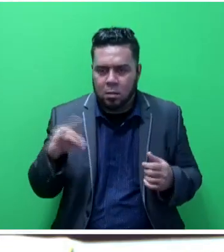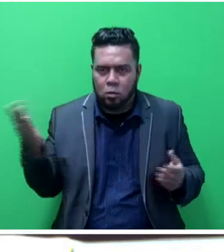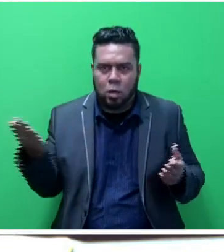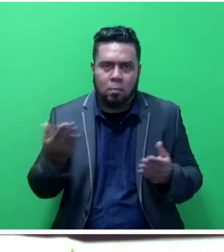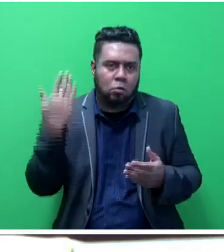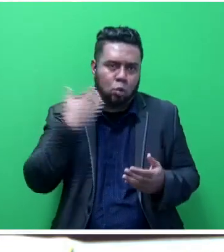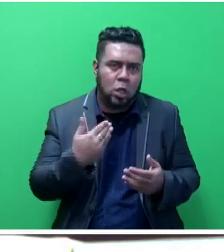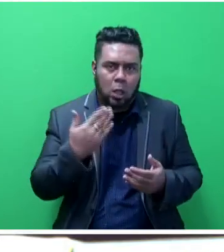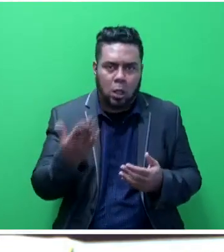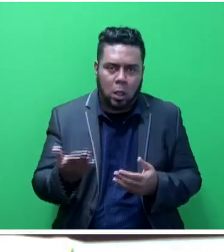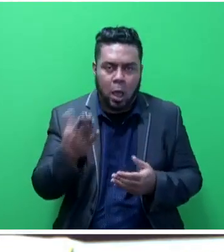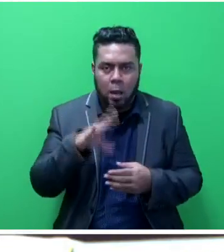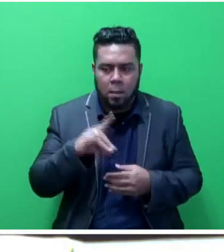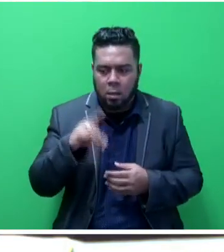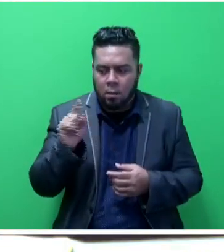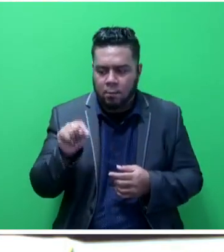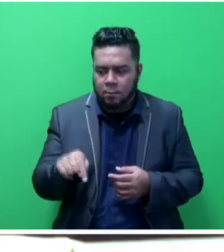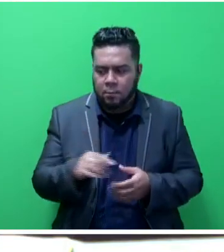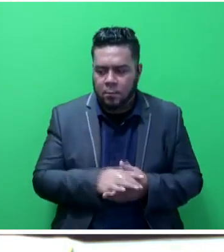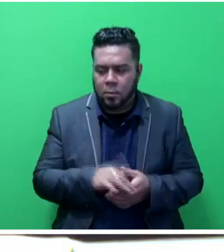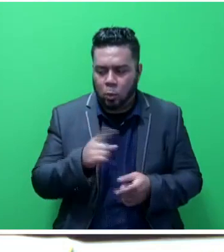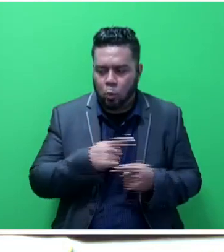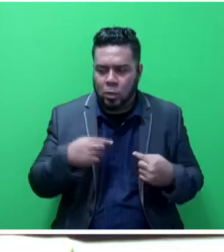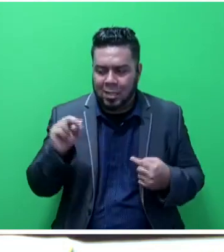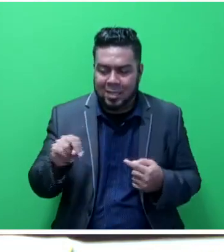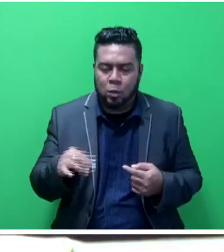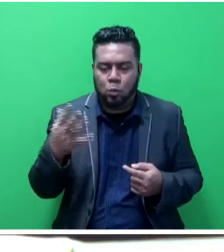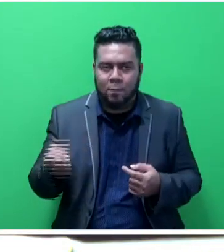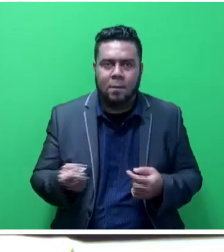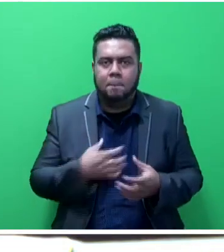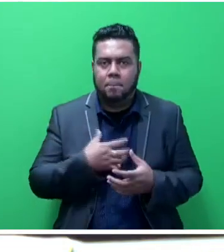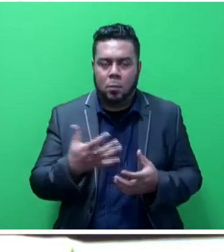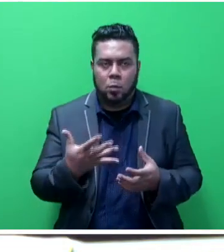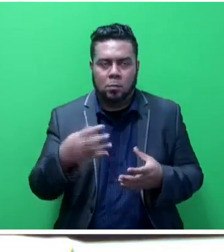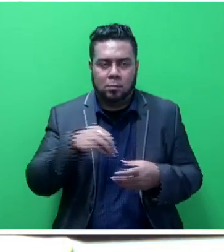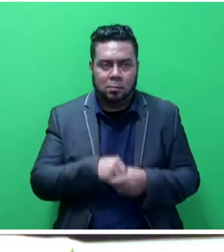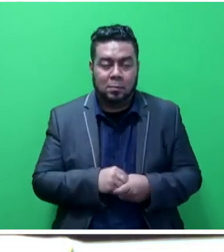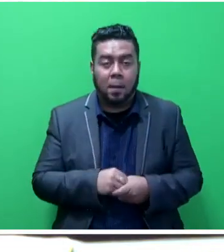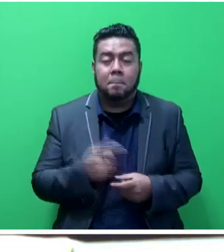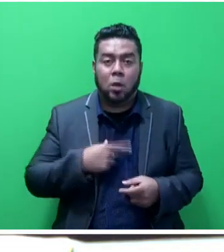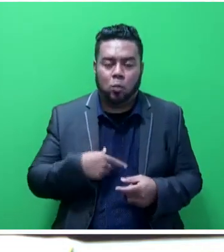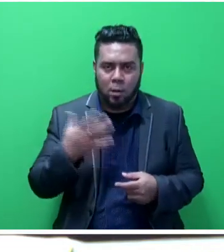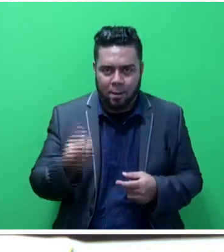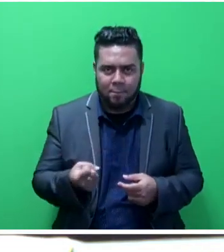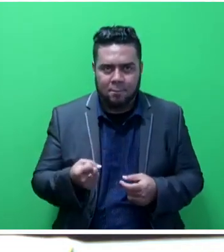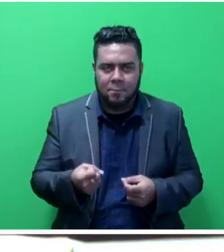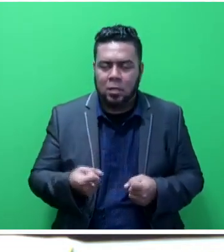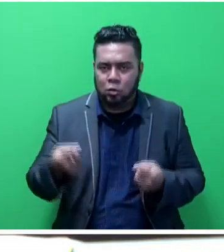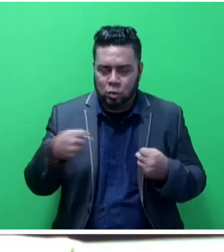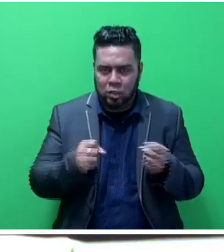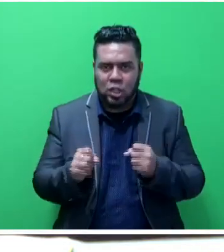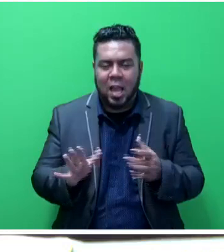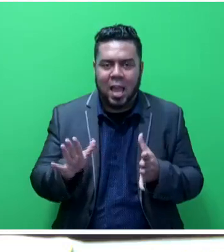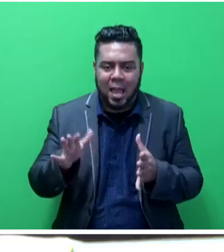slaughtering. Mr. Speaker said we need to get into and expand our livestock sector, because we have got a strategic advantage in